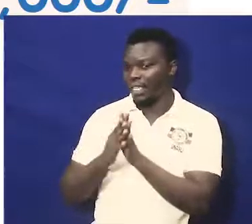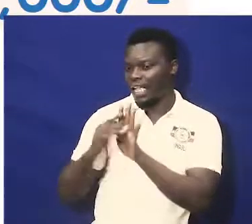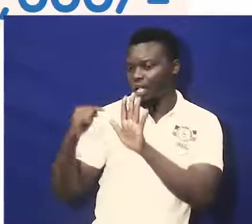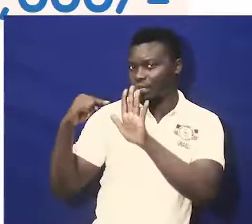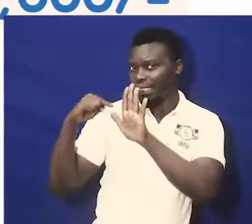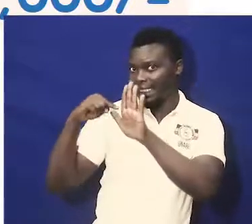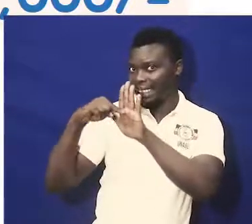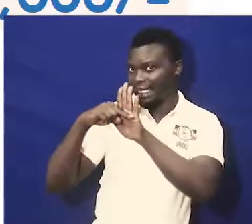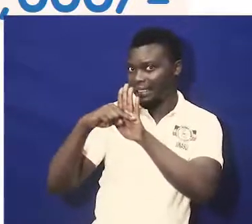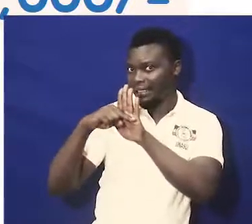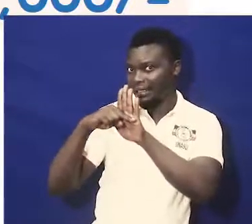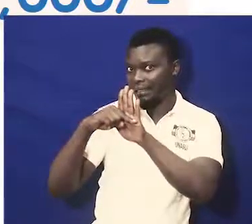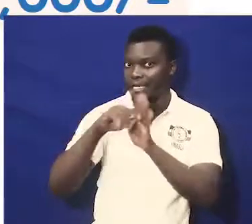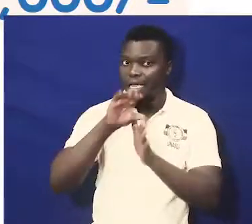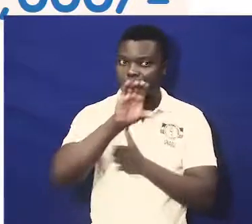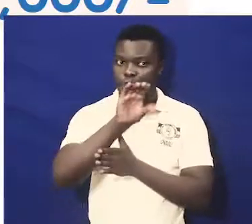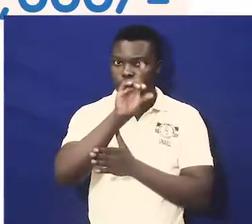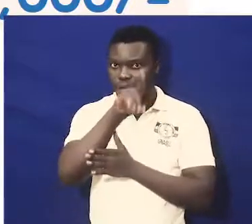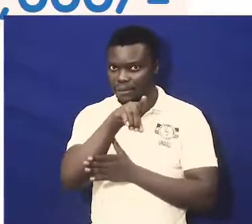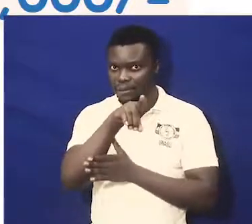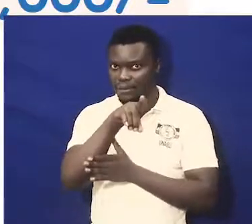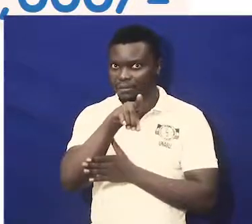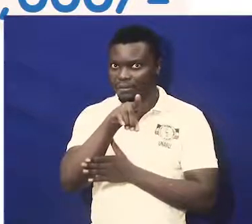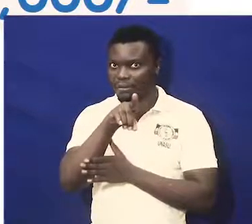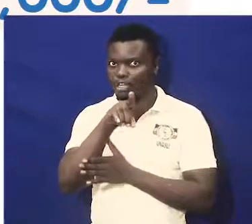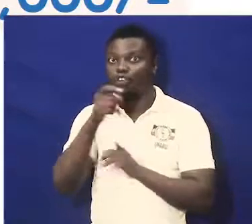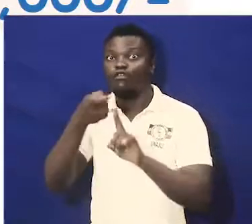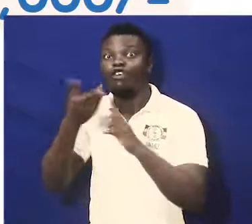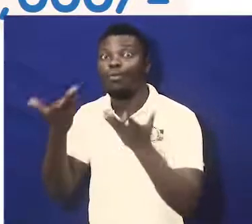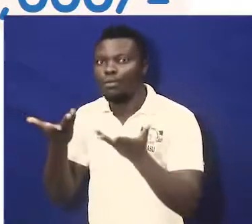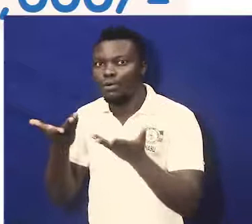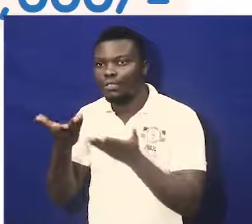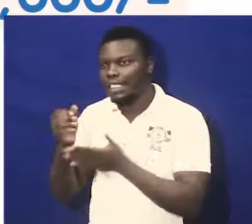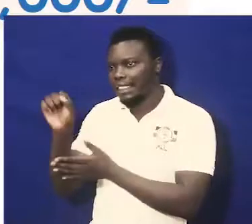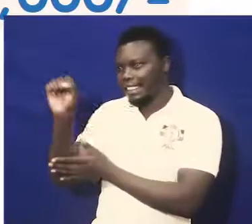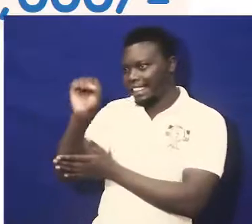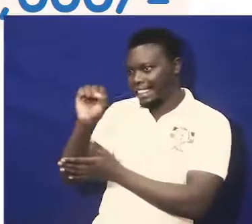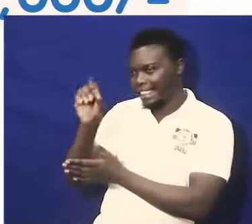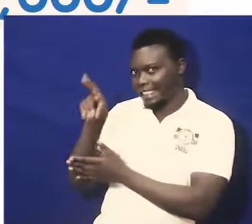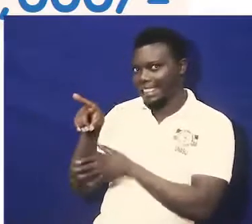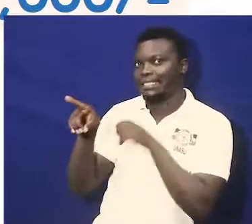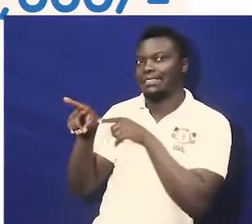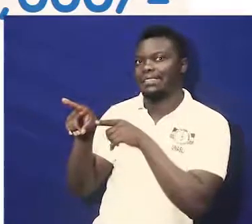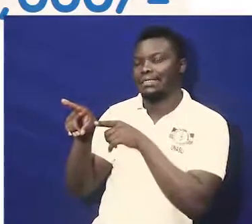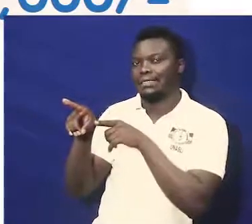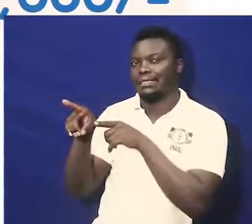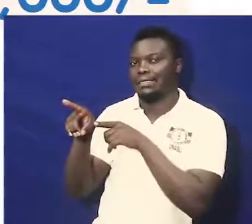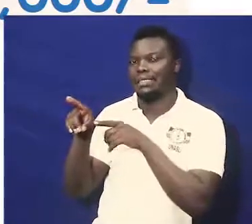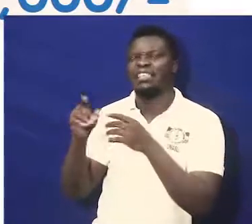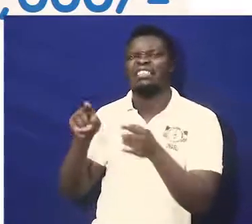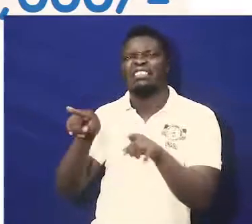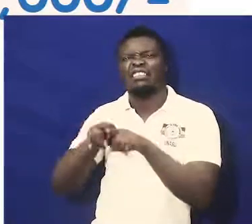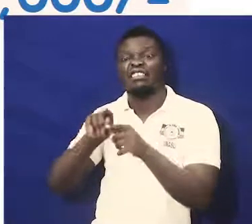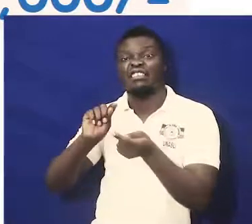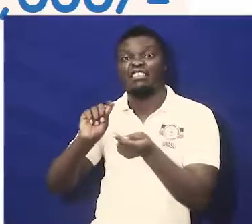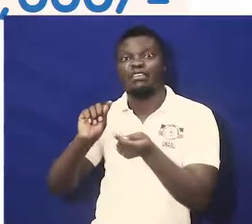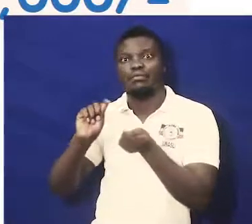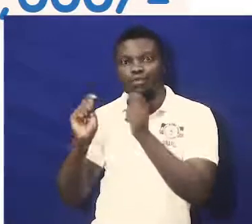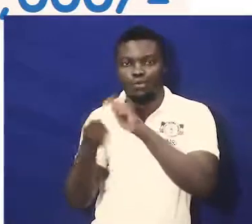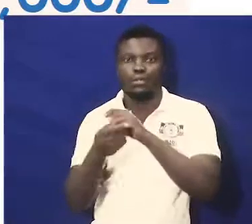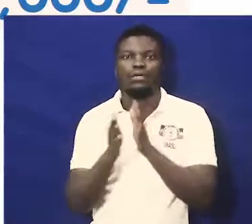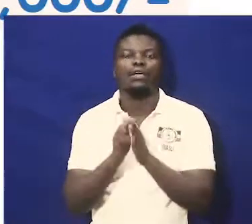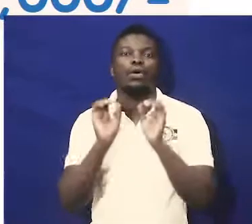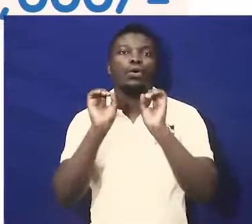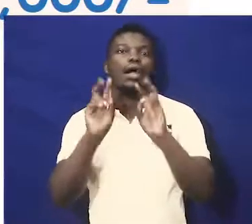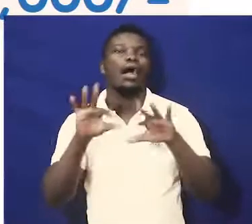subtracting cost price from selling price. Alternatively, you can